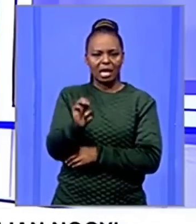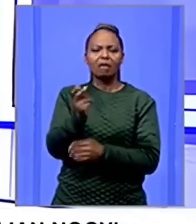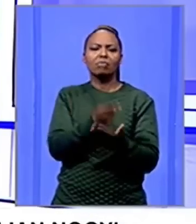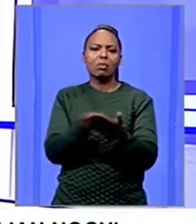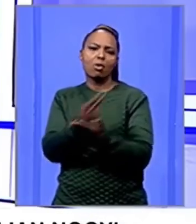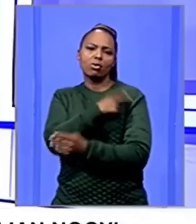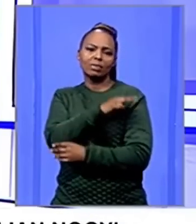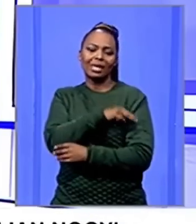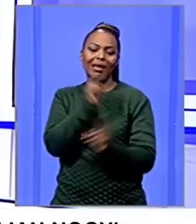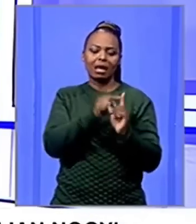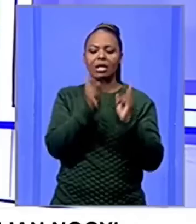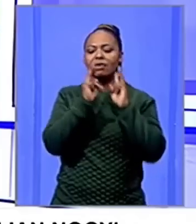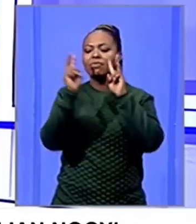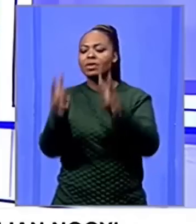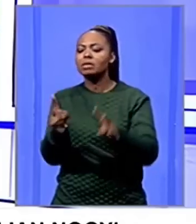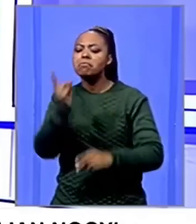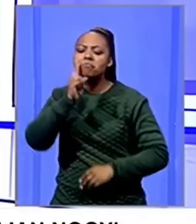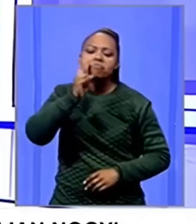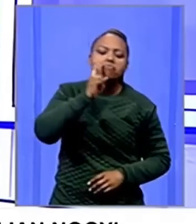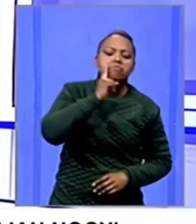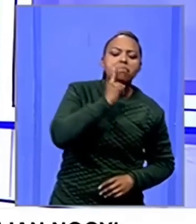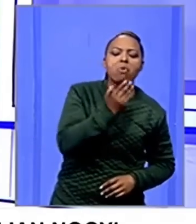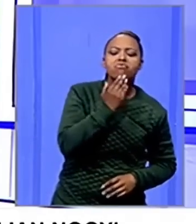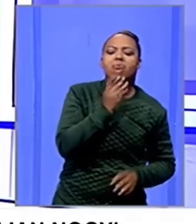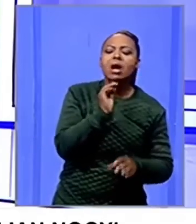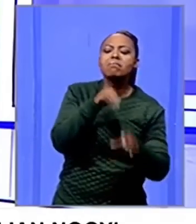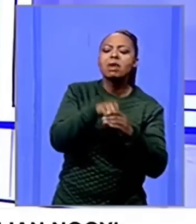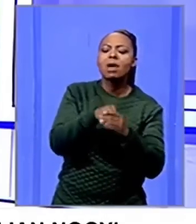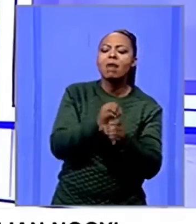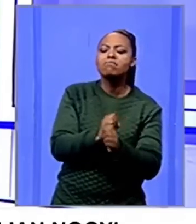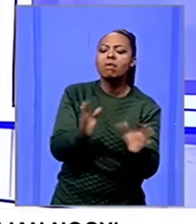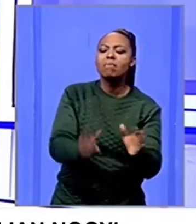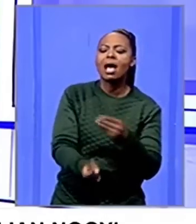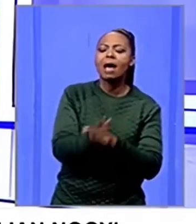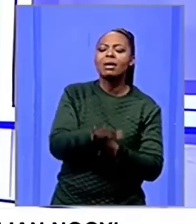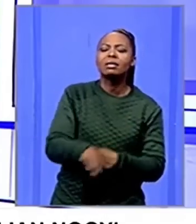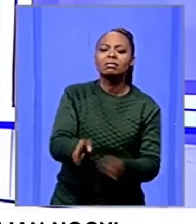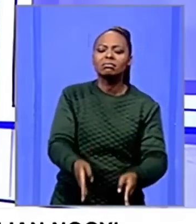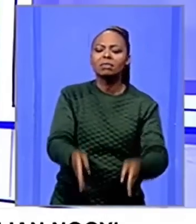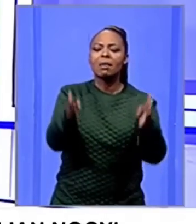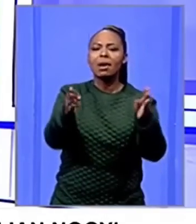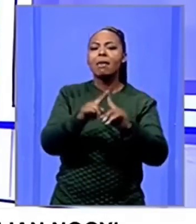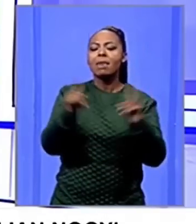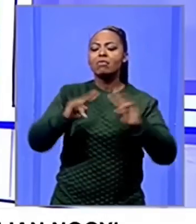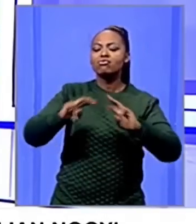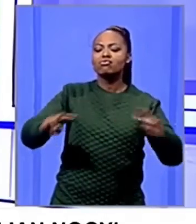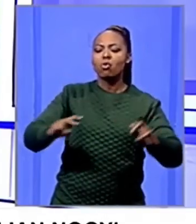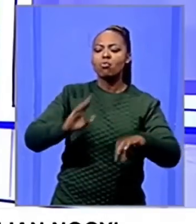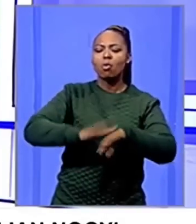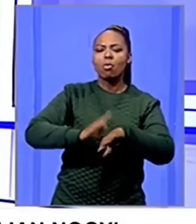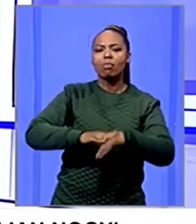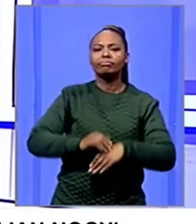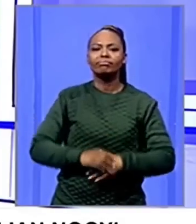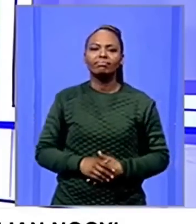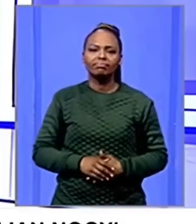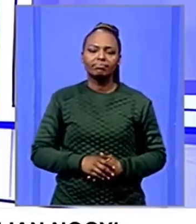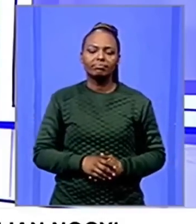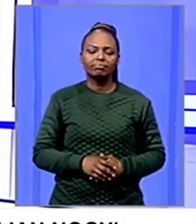etetse bookelo jo go ya go lekola ba tsa setlhabelo ba tiragalo e sebaka sa yona se santseng se tla netefadiwa.